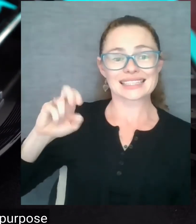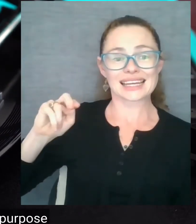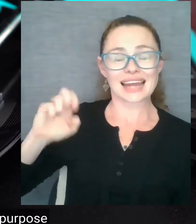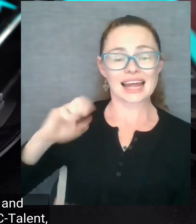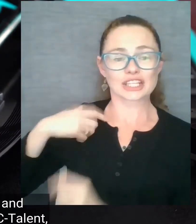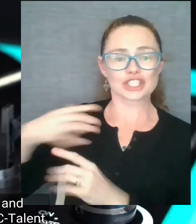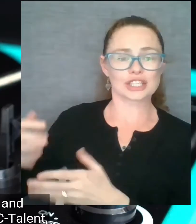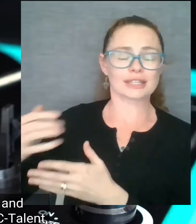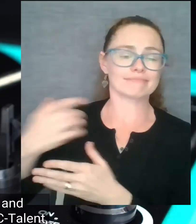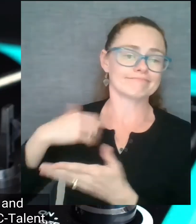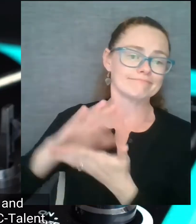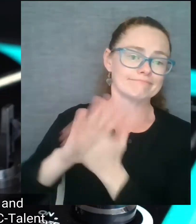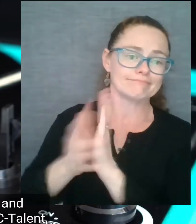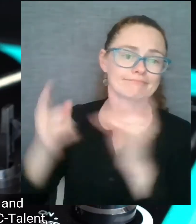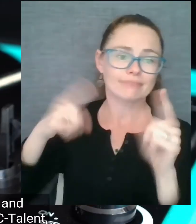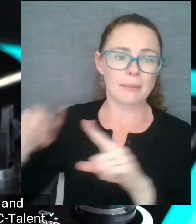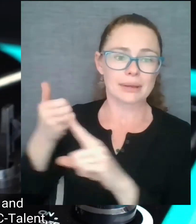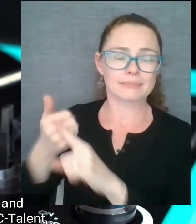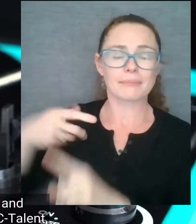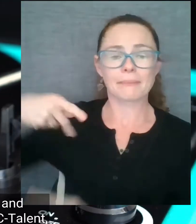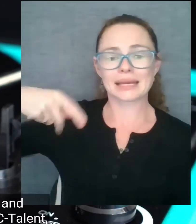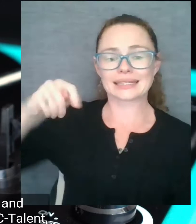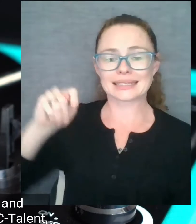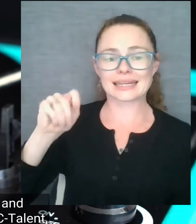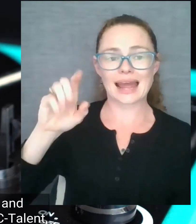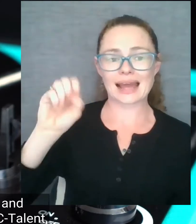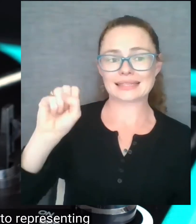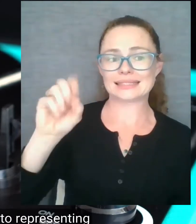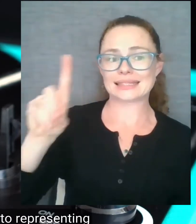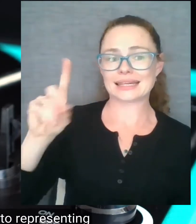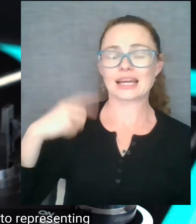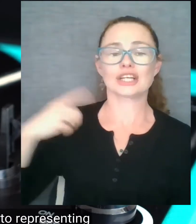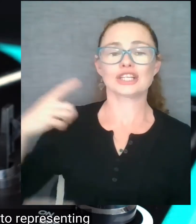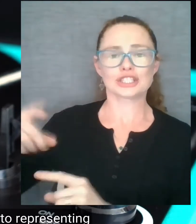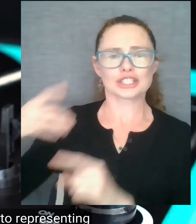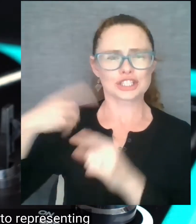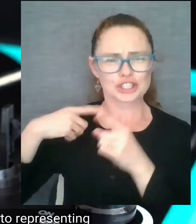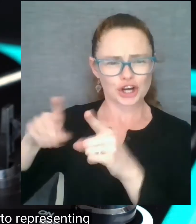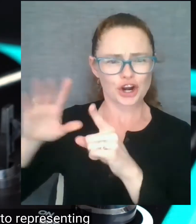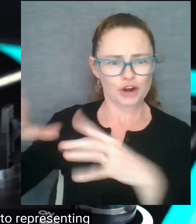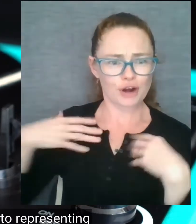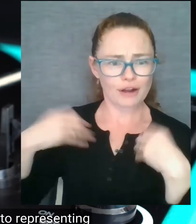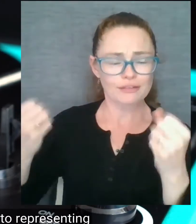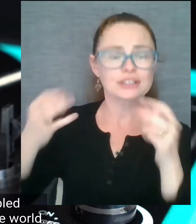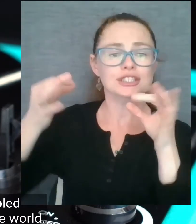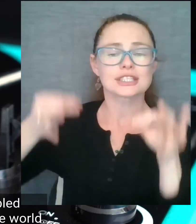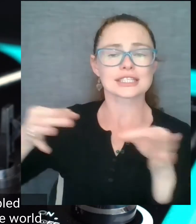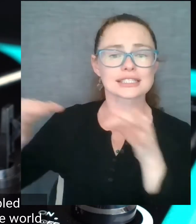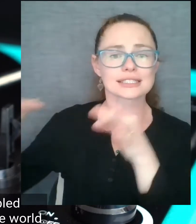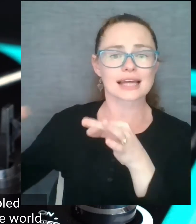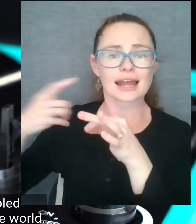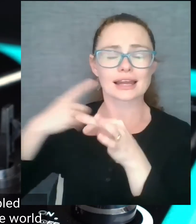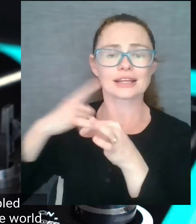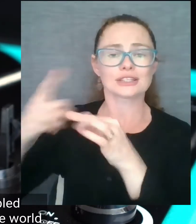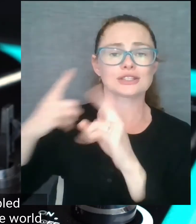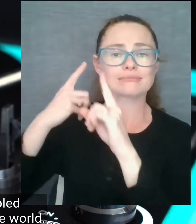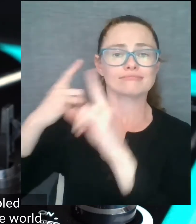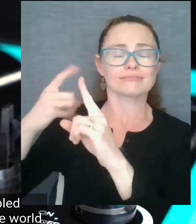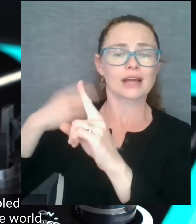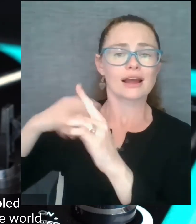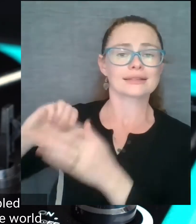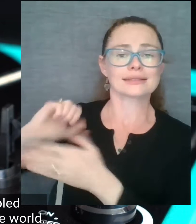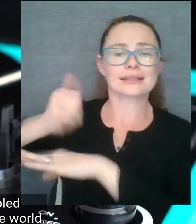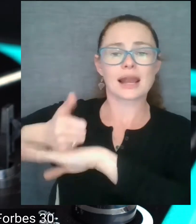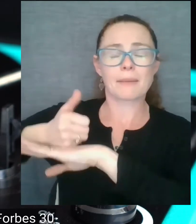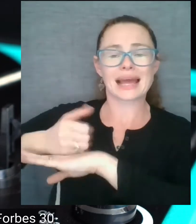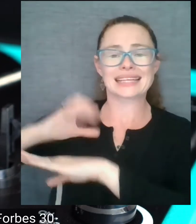new purpose in her recovery and decided to launch C Talent, a talent agency dedicated to representing deaf and disabled creators around the